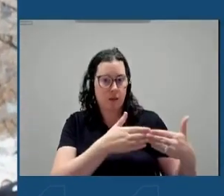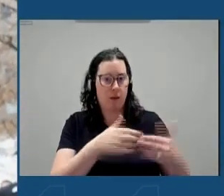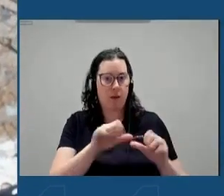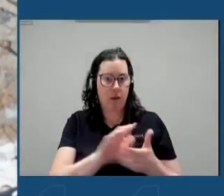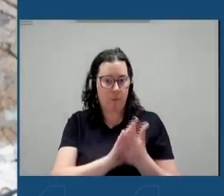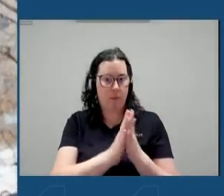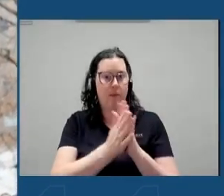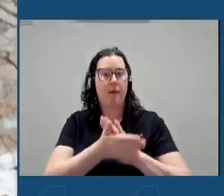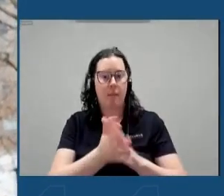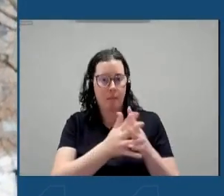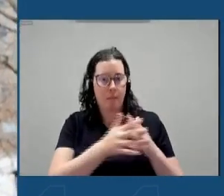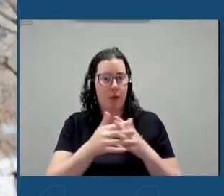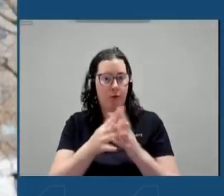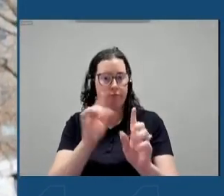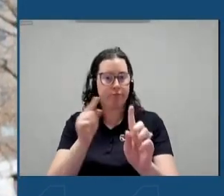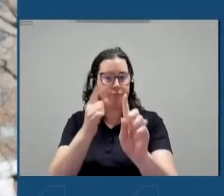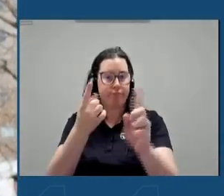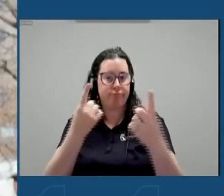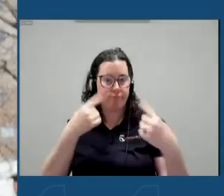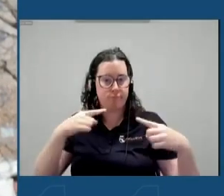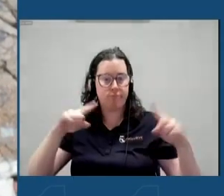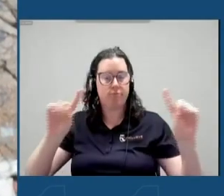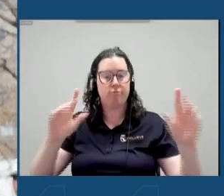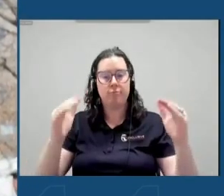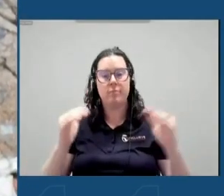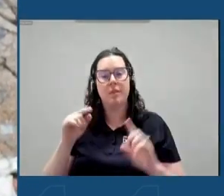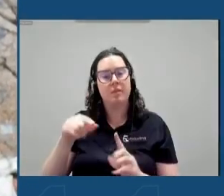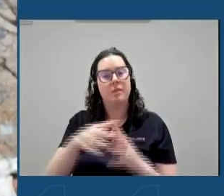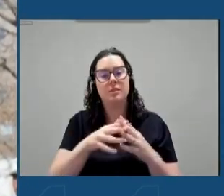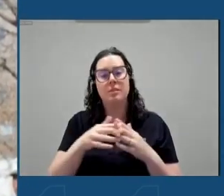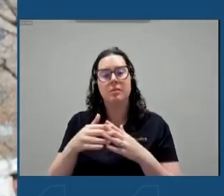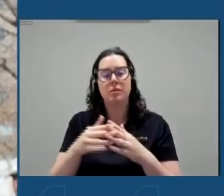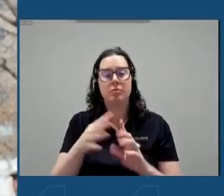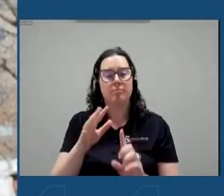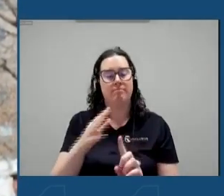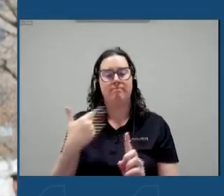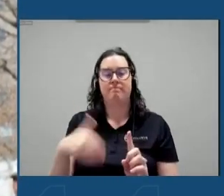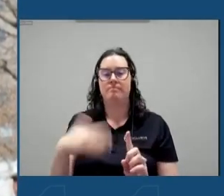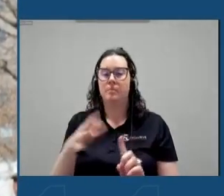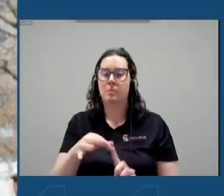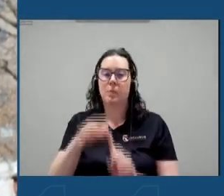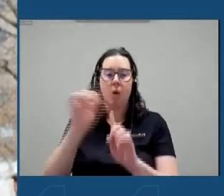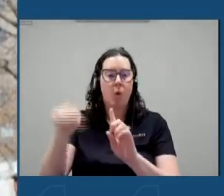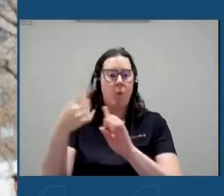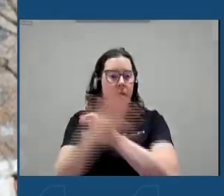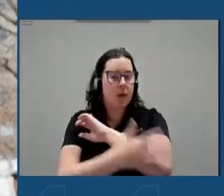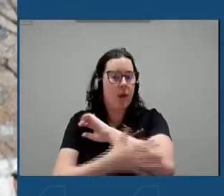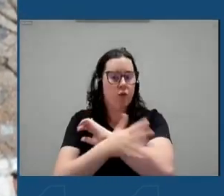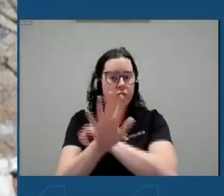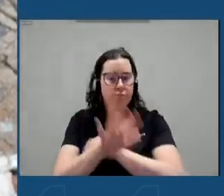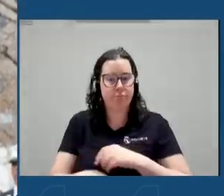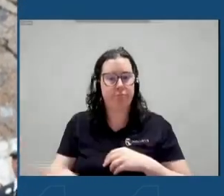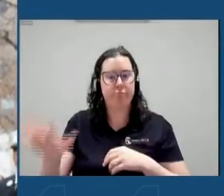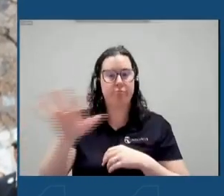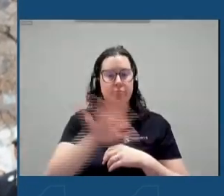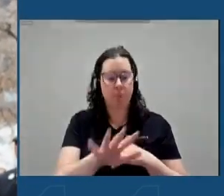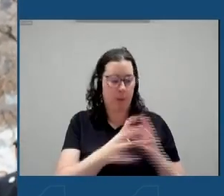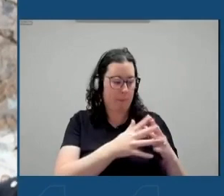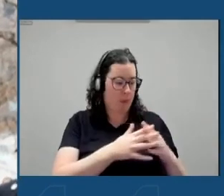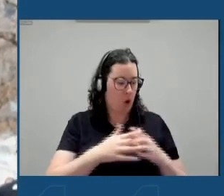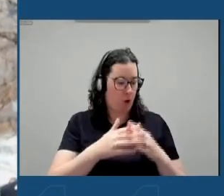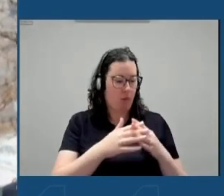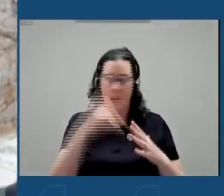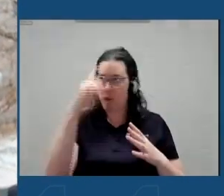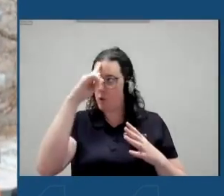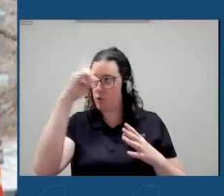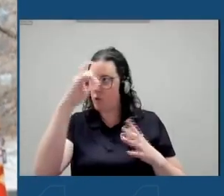Something special about this country. I say over and over again, it's the only country on the globe where dream is attached to its name. There